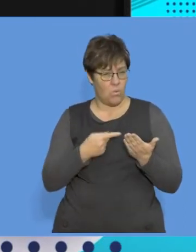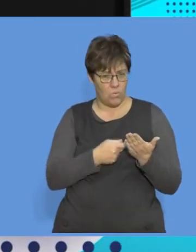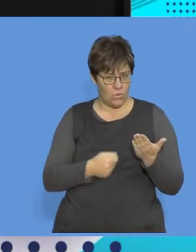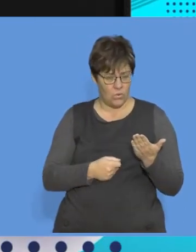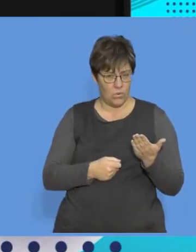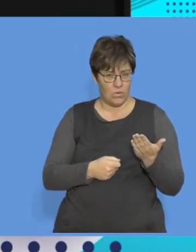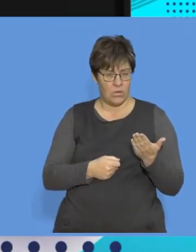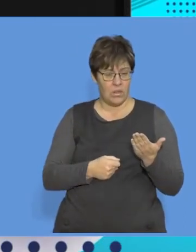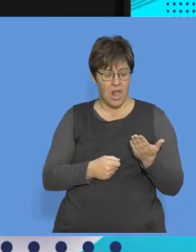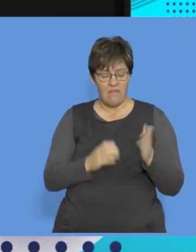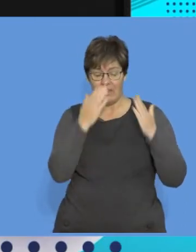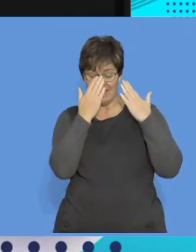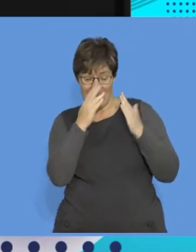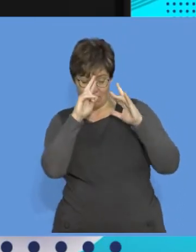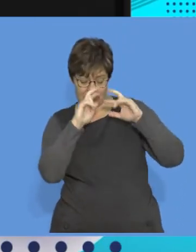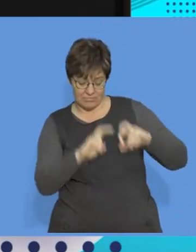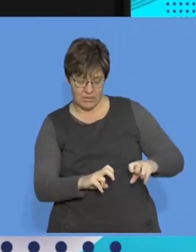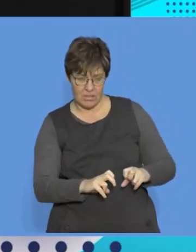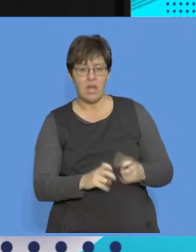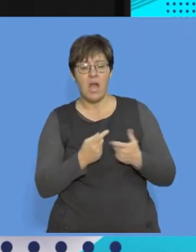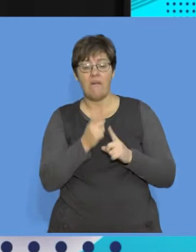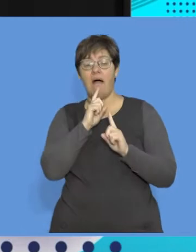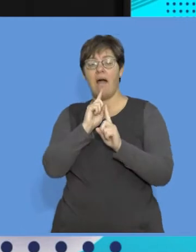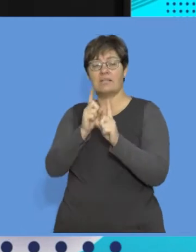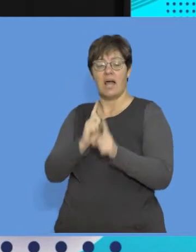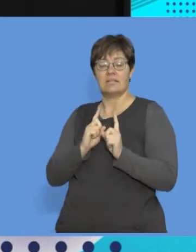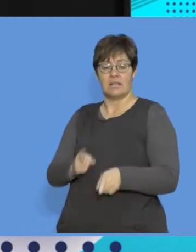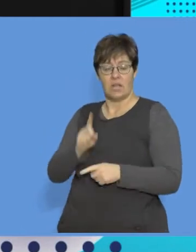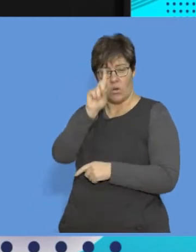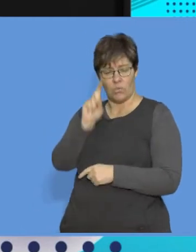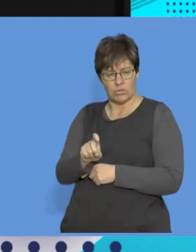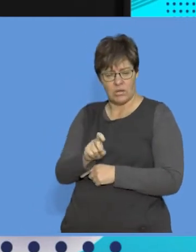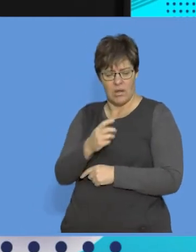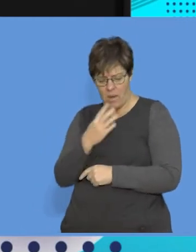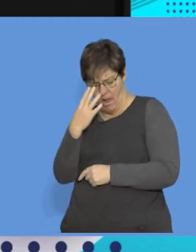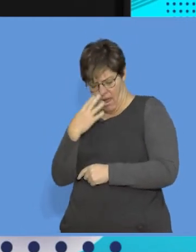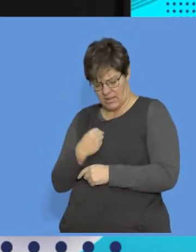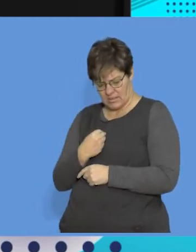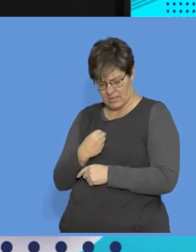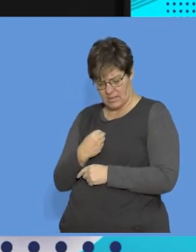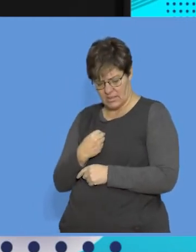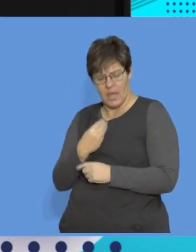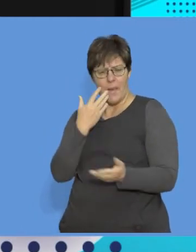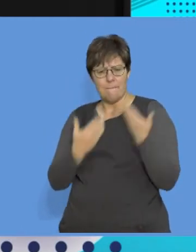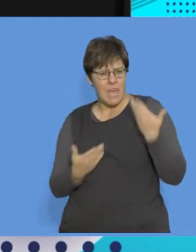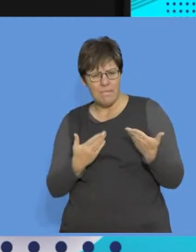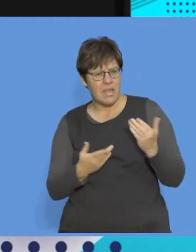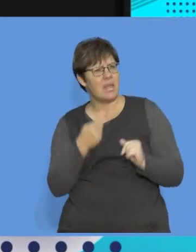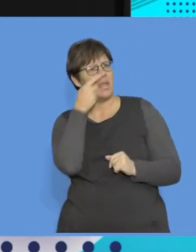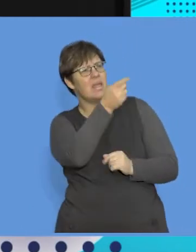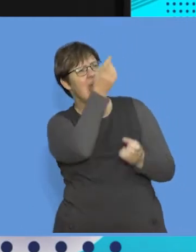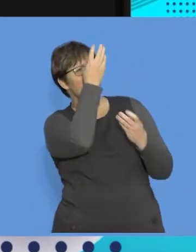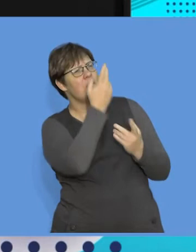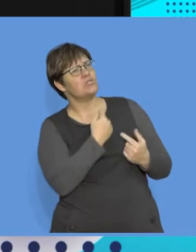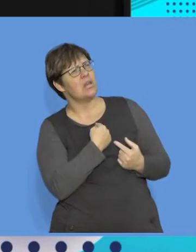particularly when you're studying, instead of going straight to answer the question, ask yourself, what questions could I ask about this given